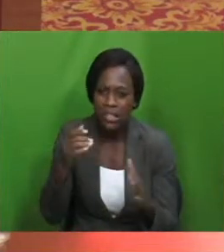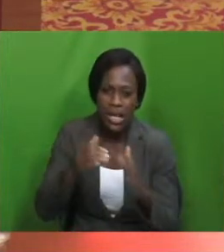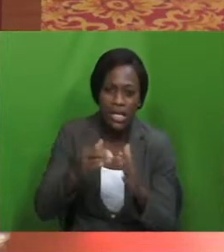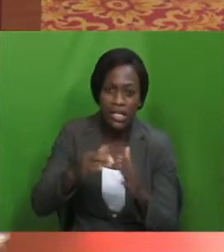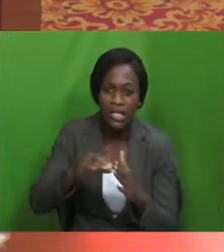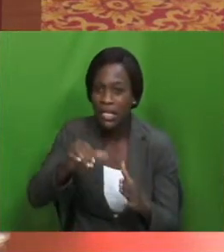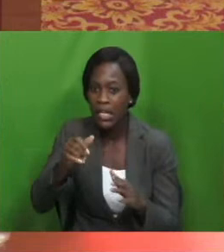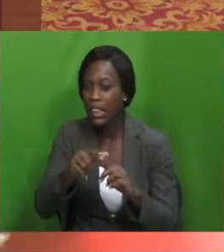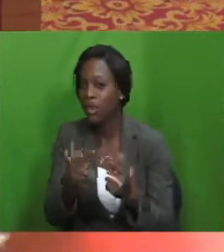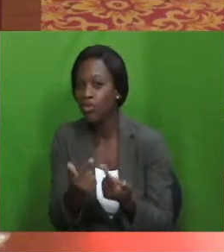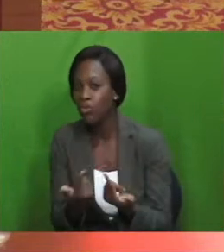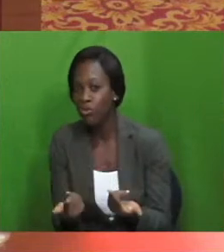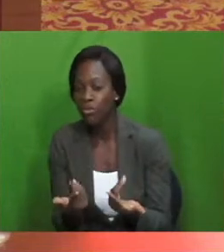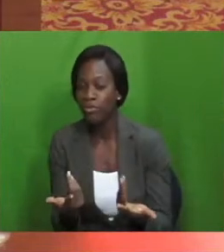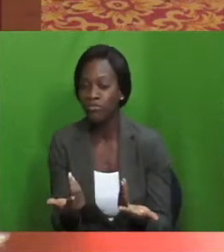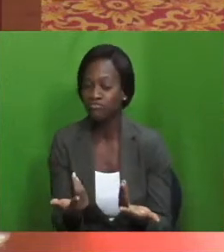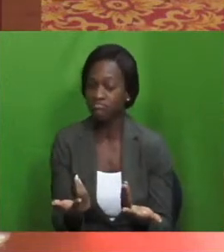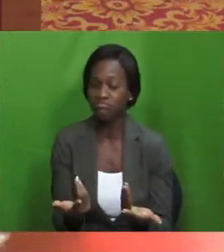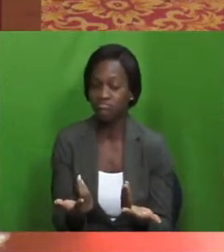Mr. Speaker,